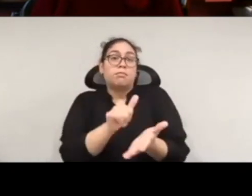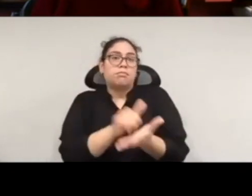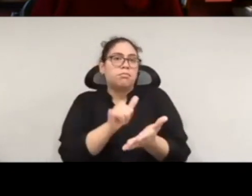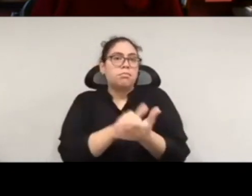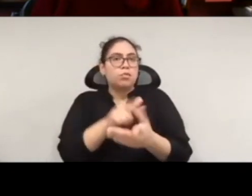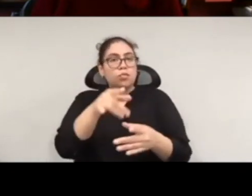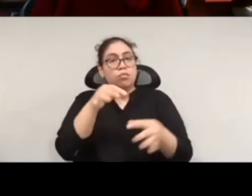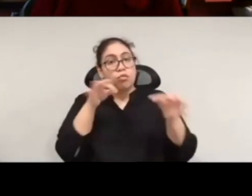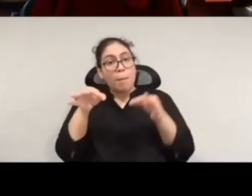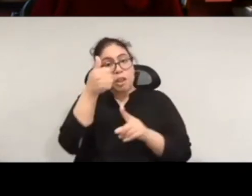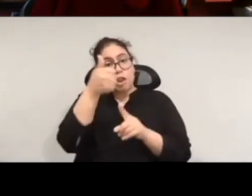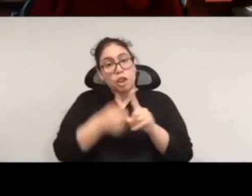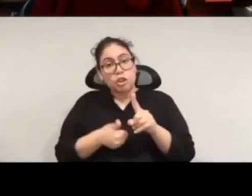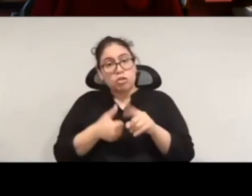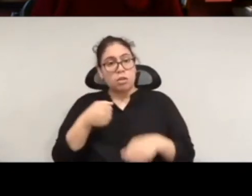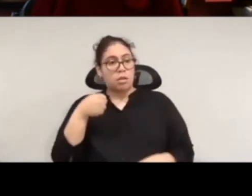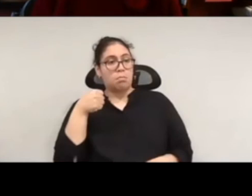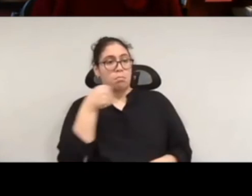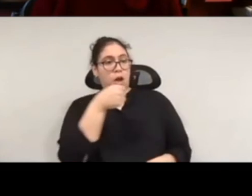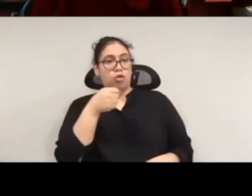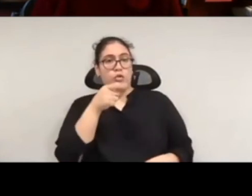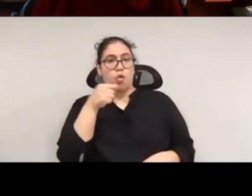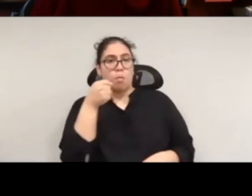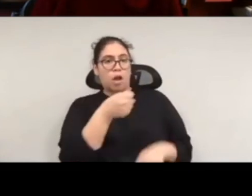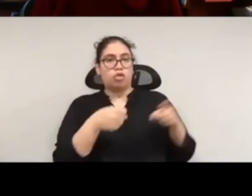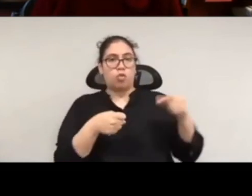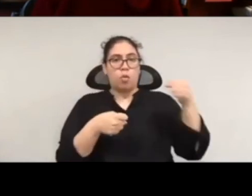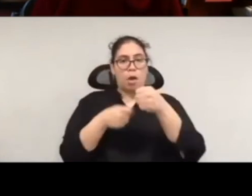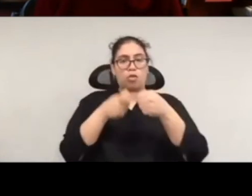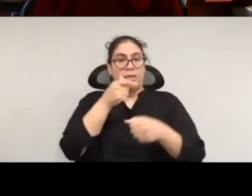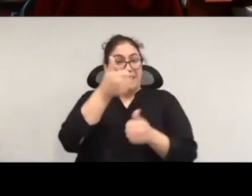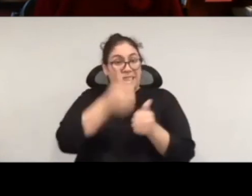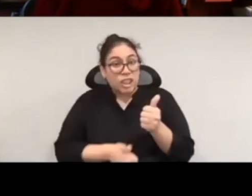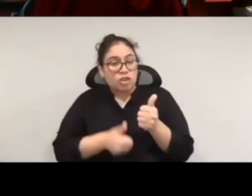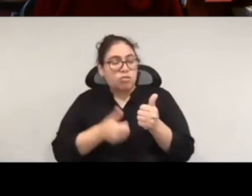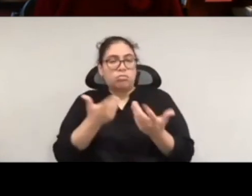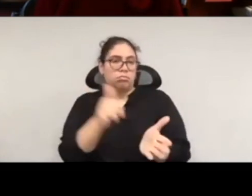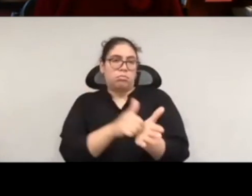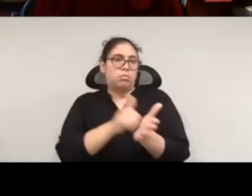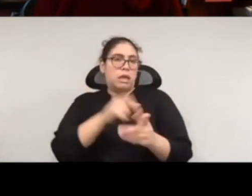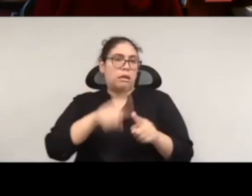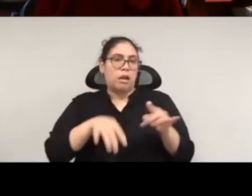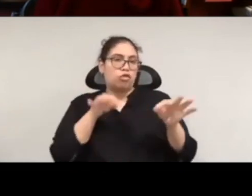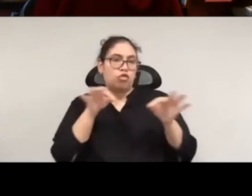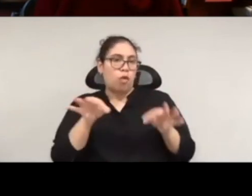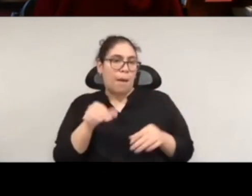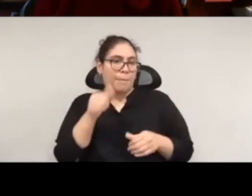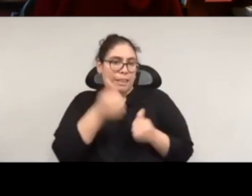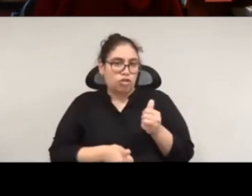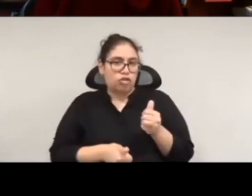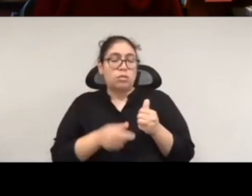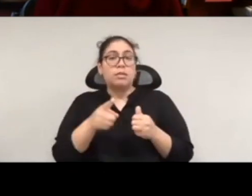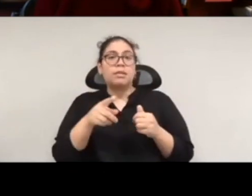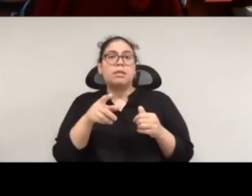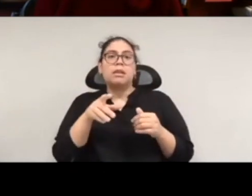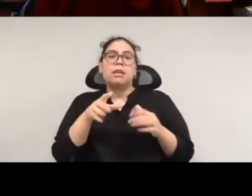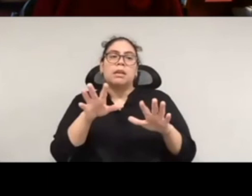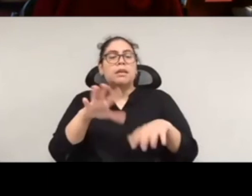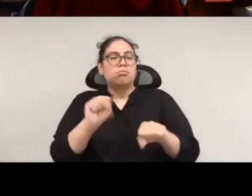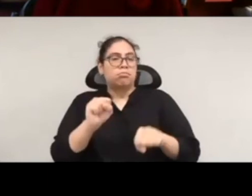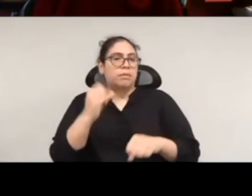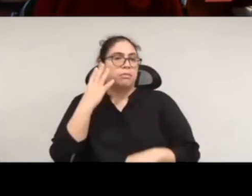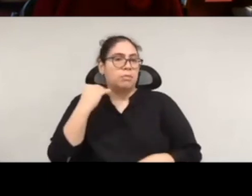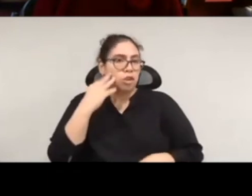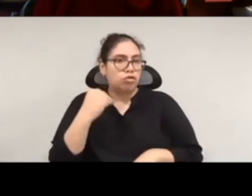punch. So that's a really good example of when you have to, it takes some experience and skill and just